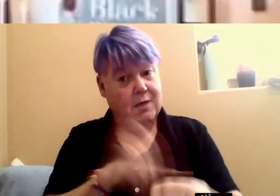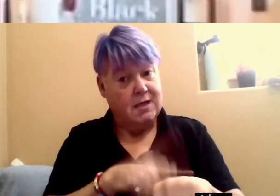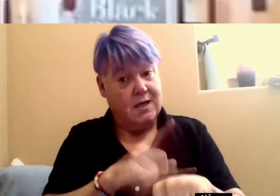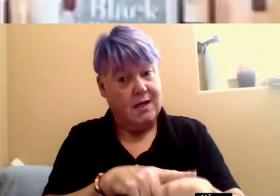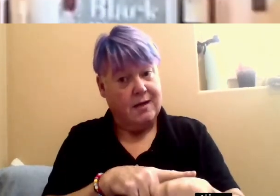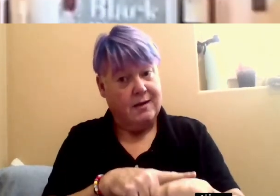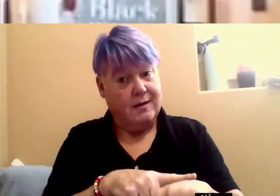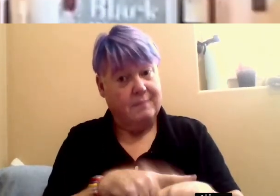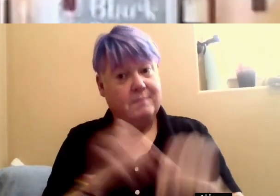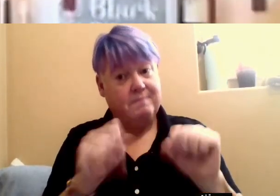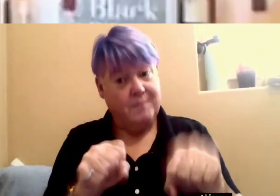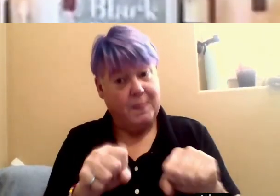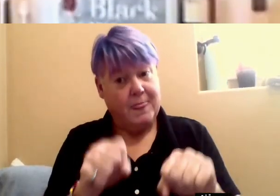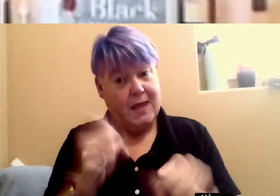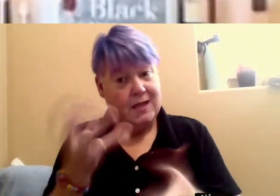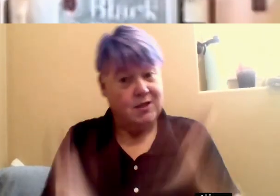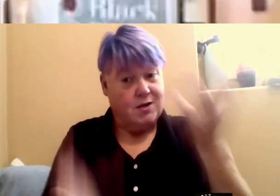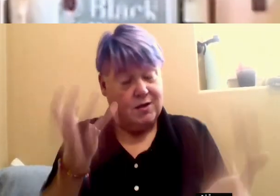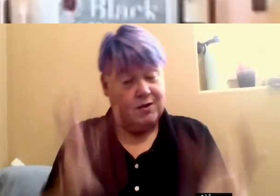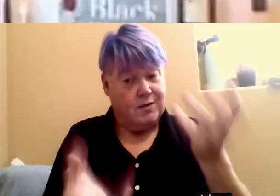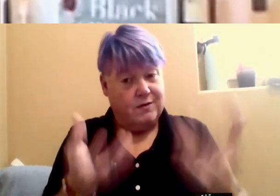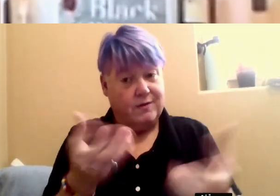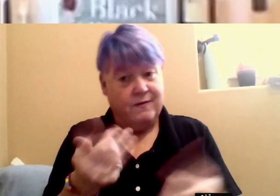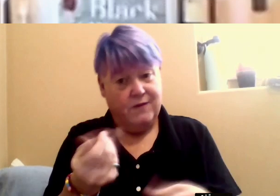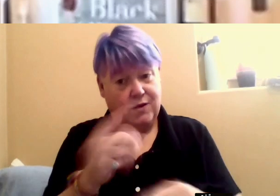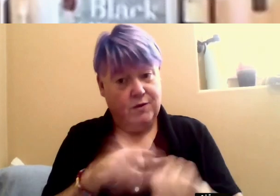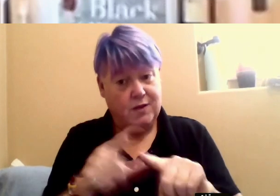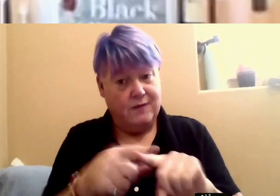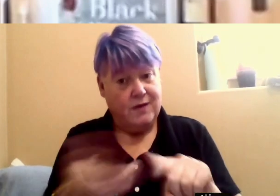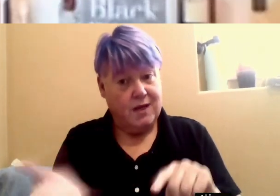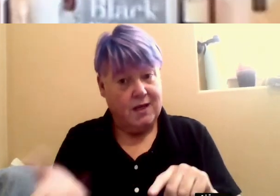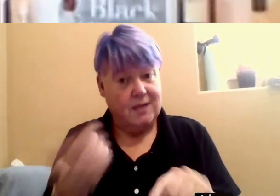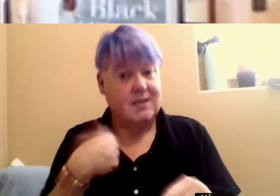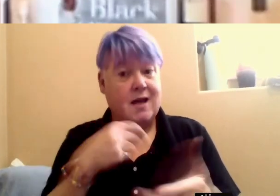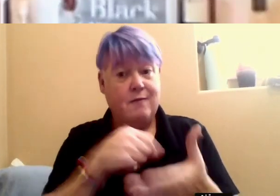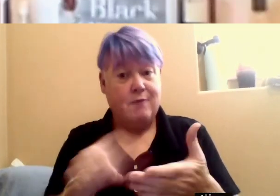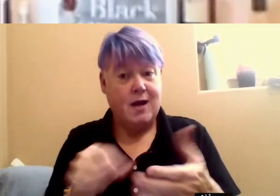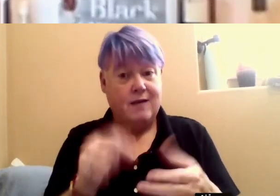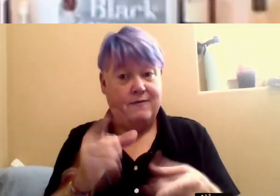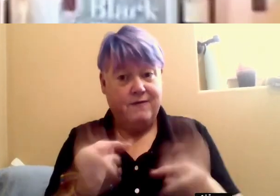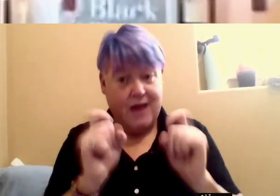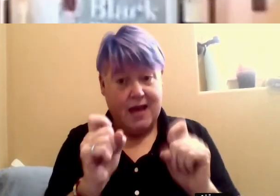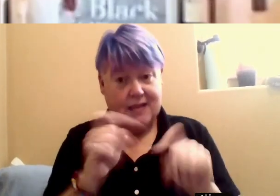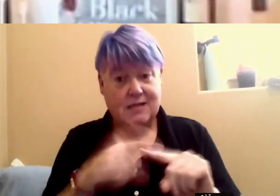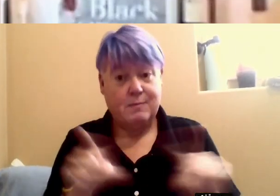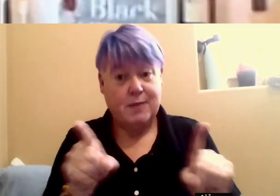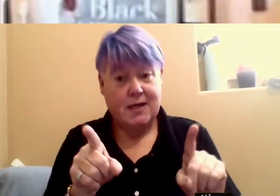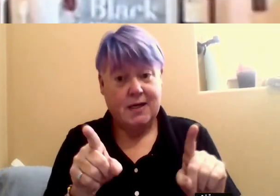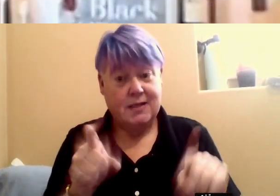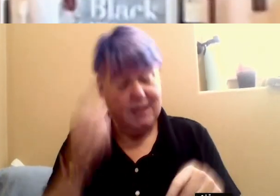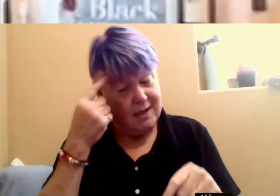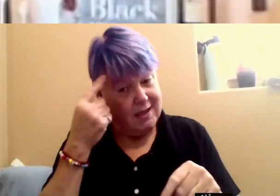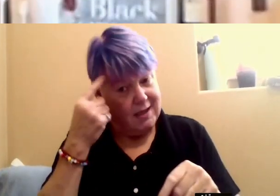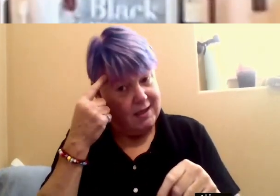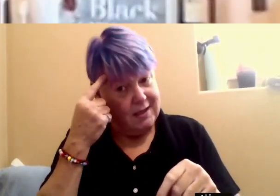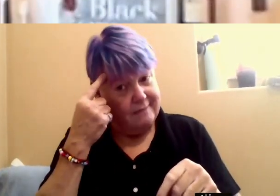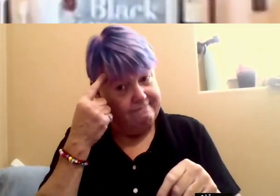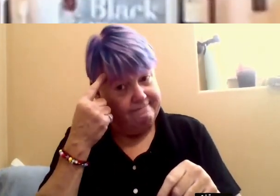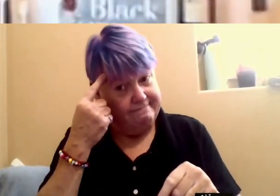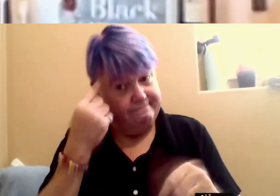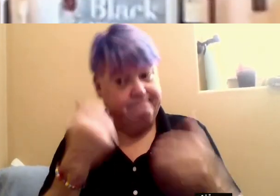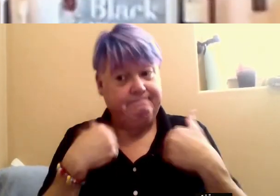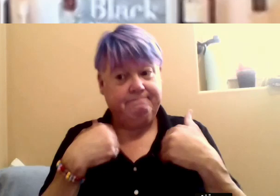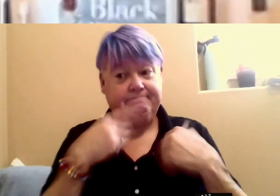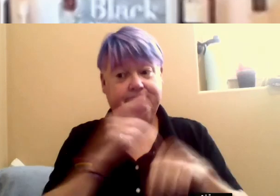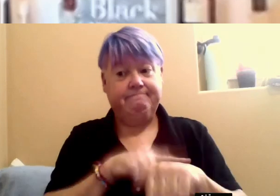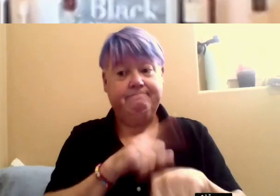able to kind of juggle a couple projects at once, and I write fast, but I think that I also just like, I have the